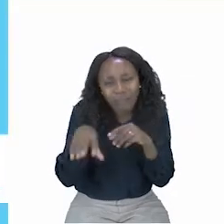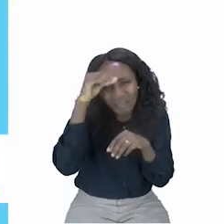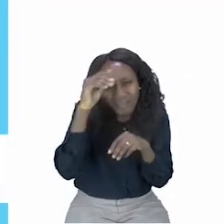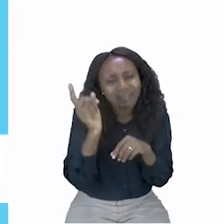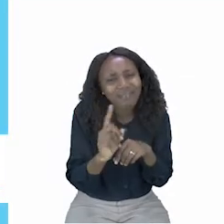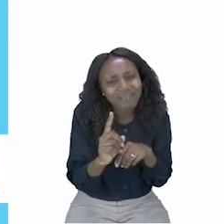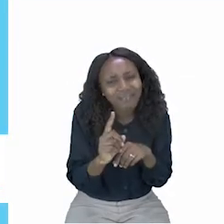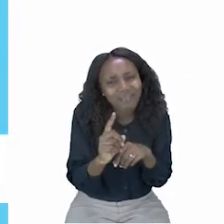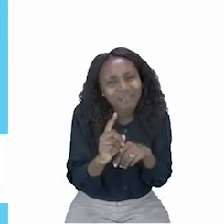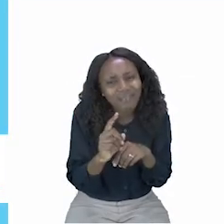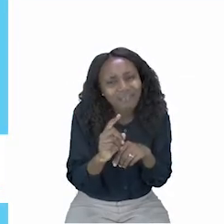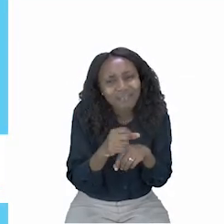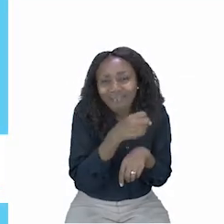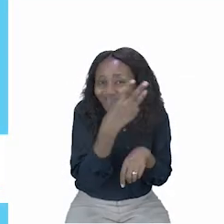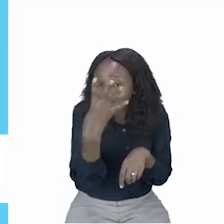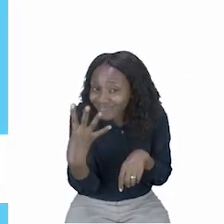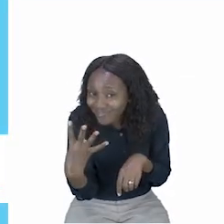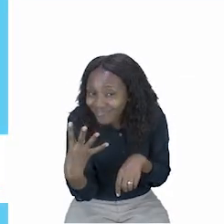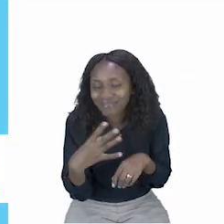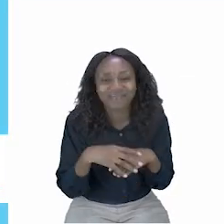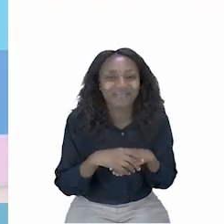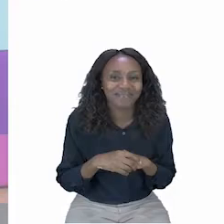all about counting.